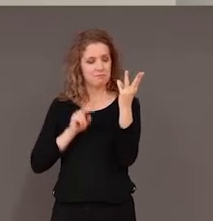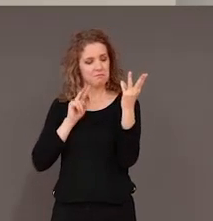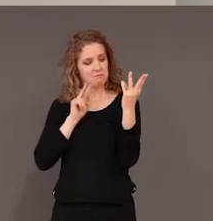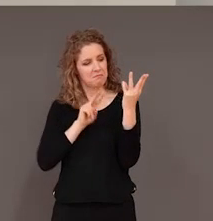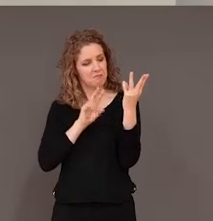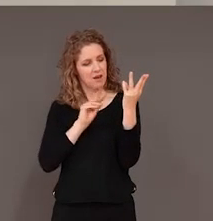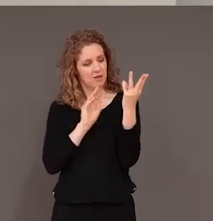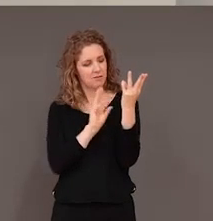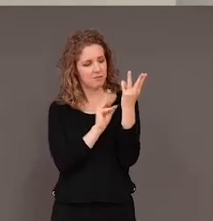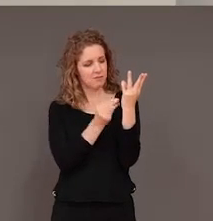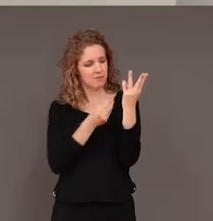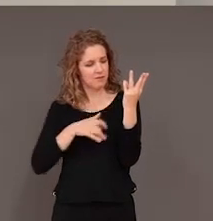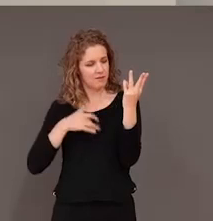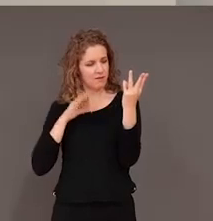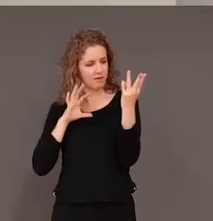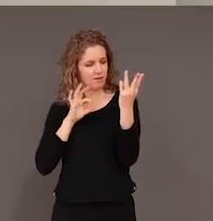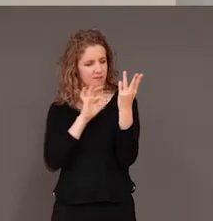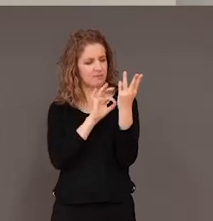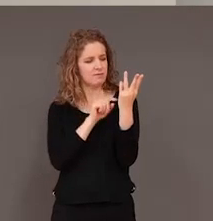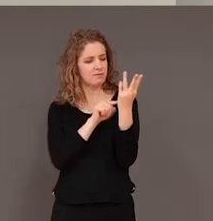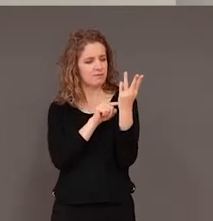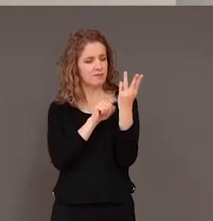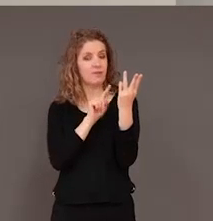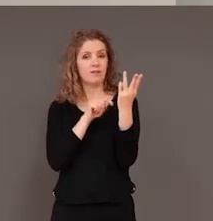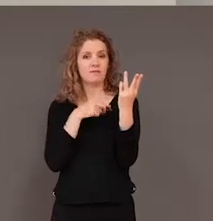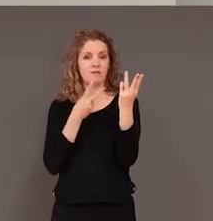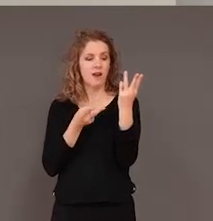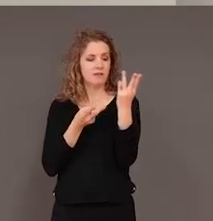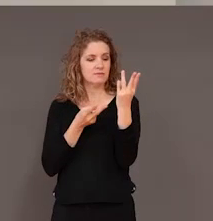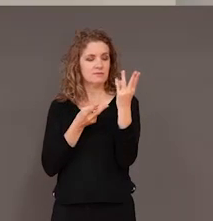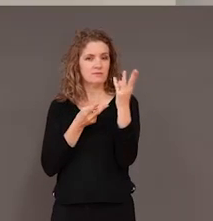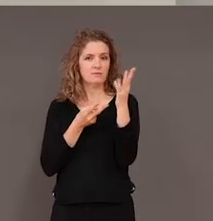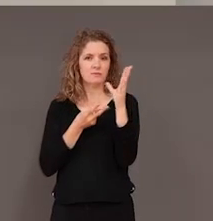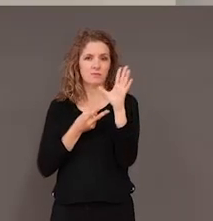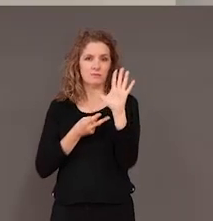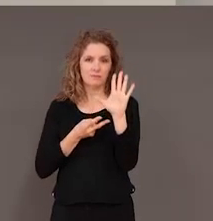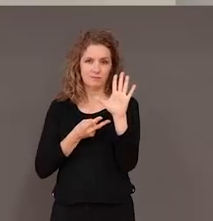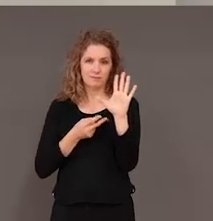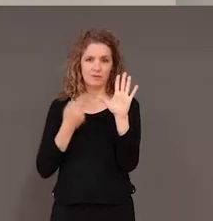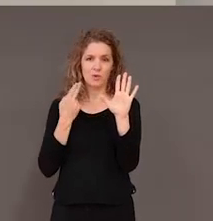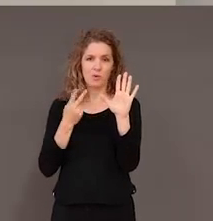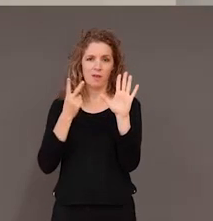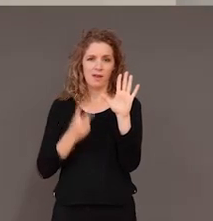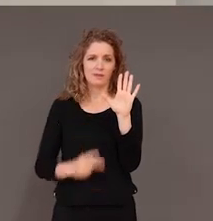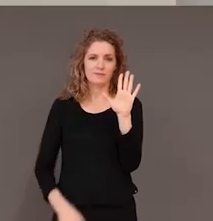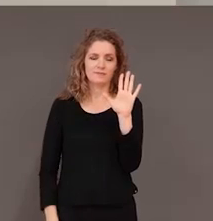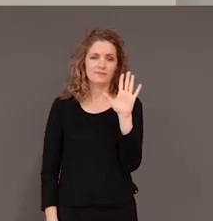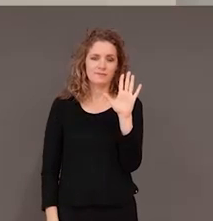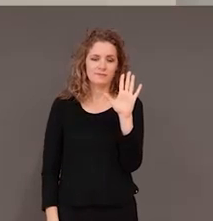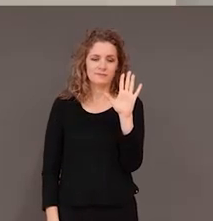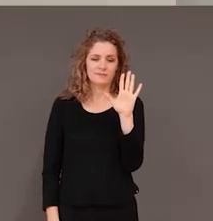at all that flesh in your palm all bunching up. And then just releasing your hand and noticing that your palm returns to